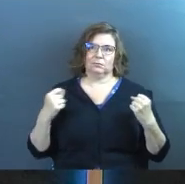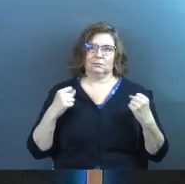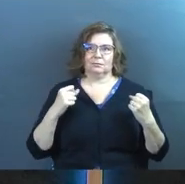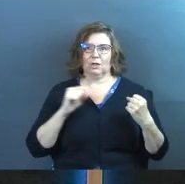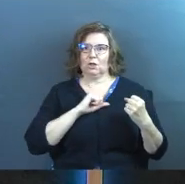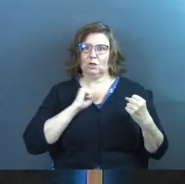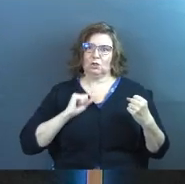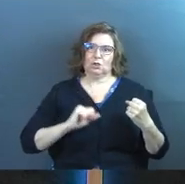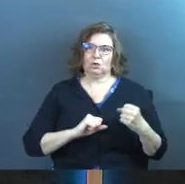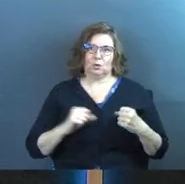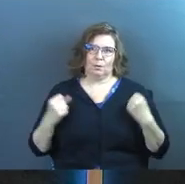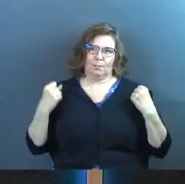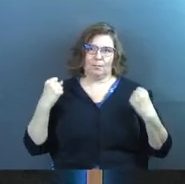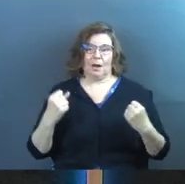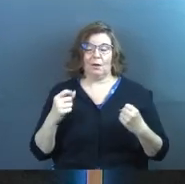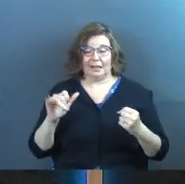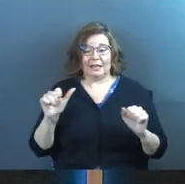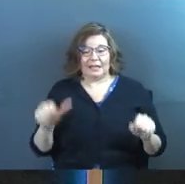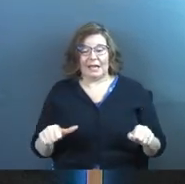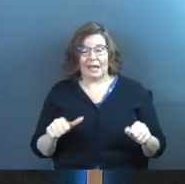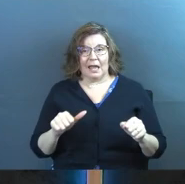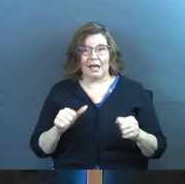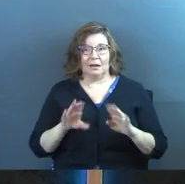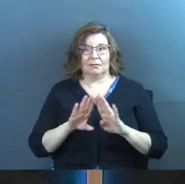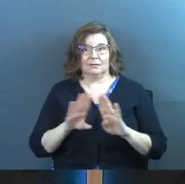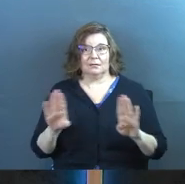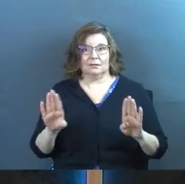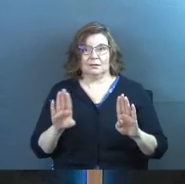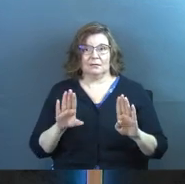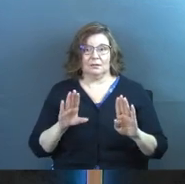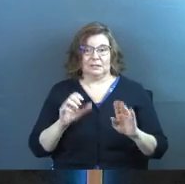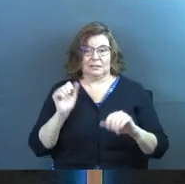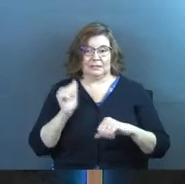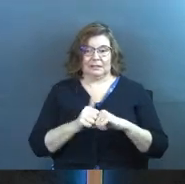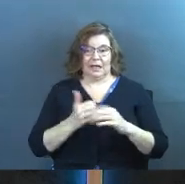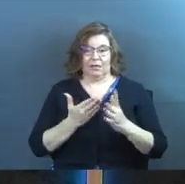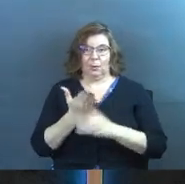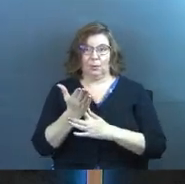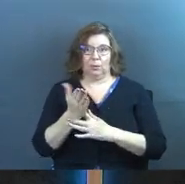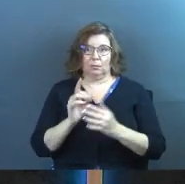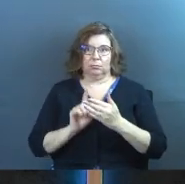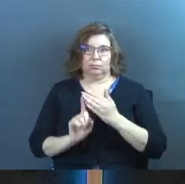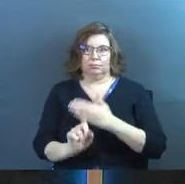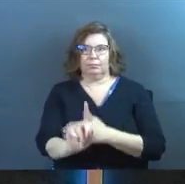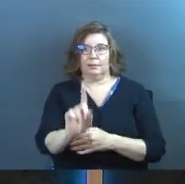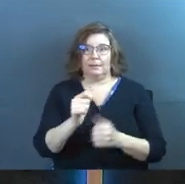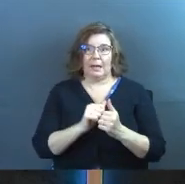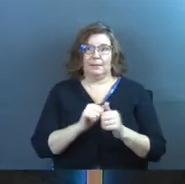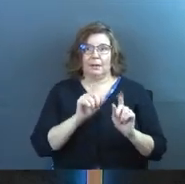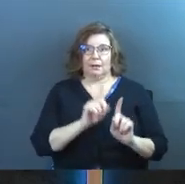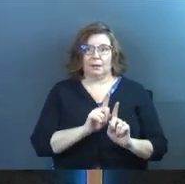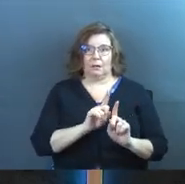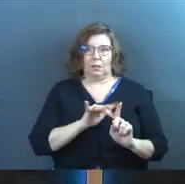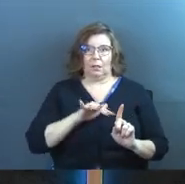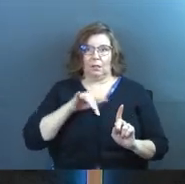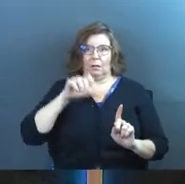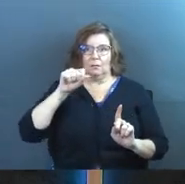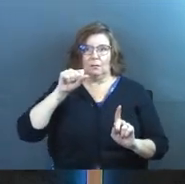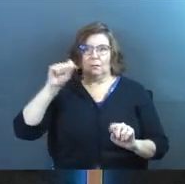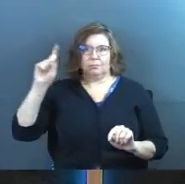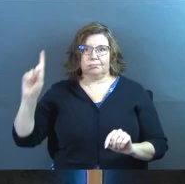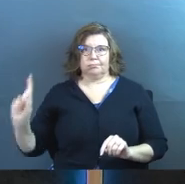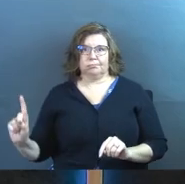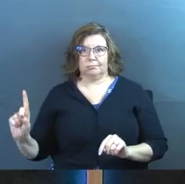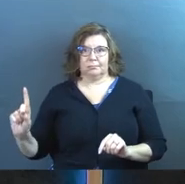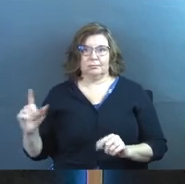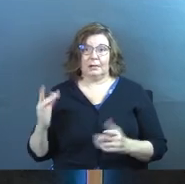crazy? Like he can phase through solid objects. Maybe he can even teleport. It's